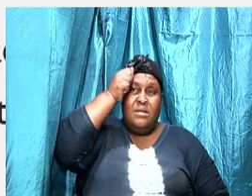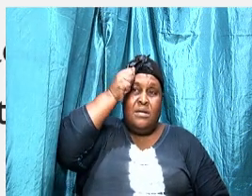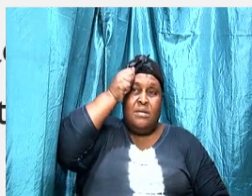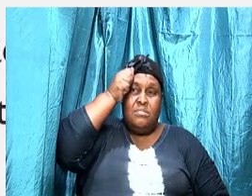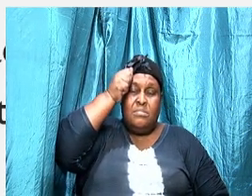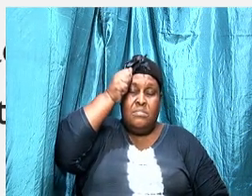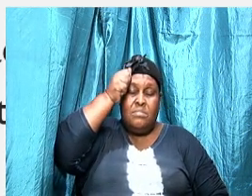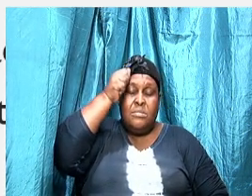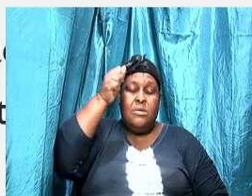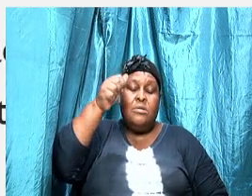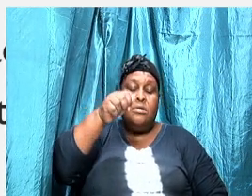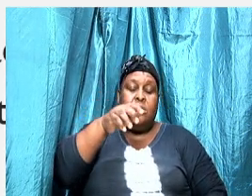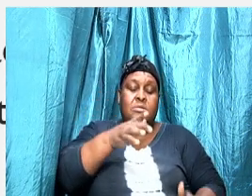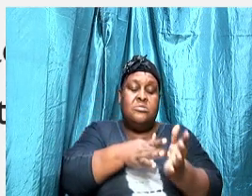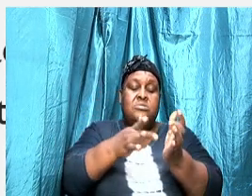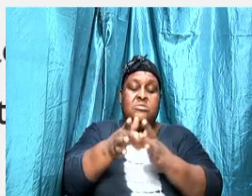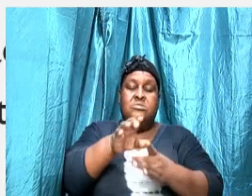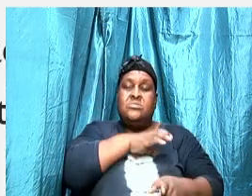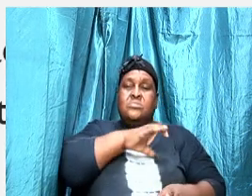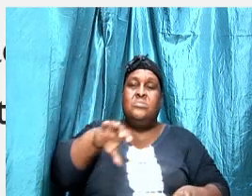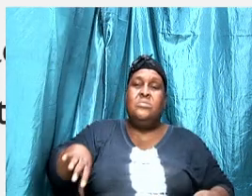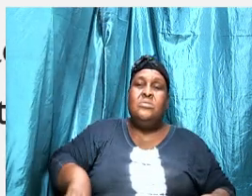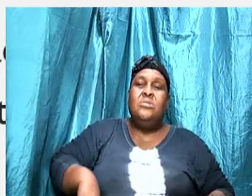that we know that Adam,